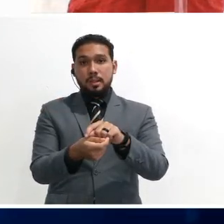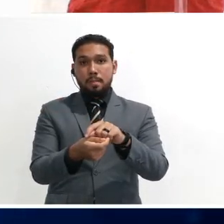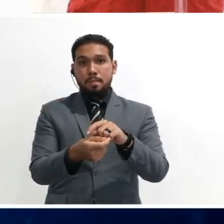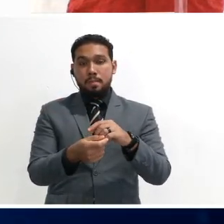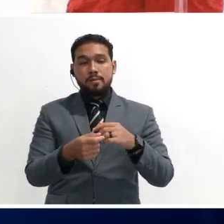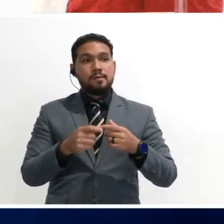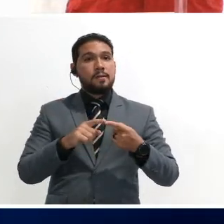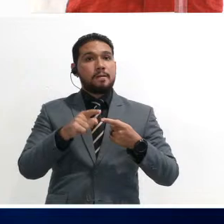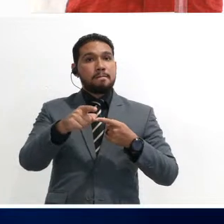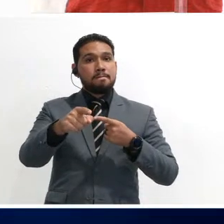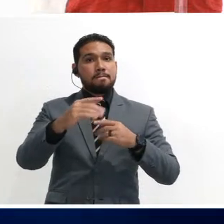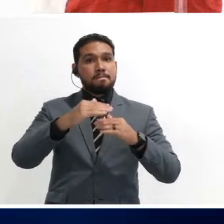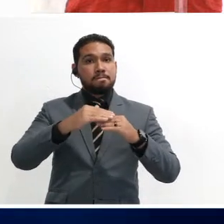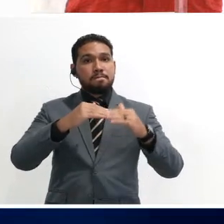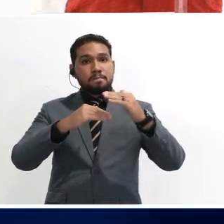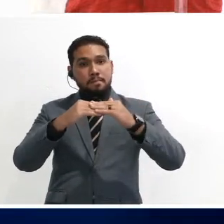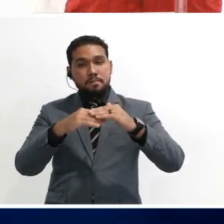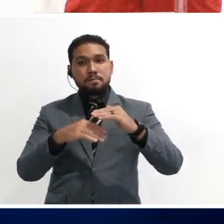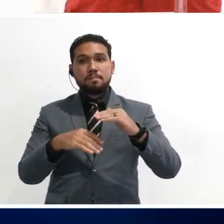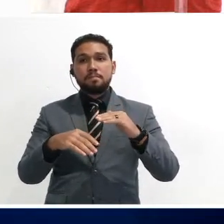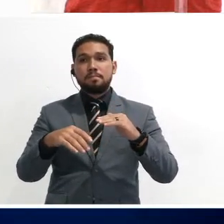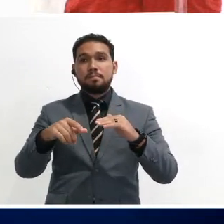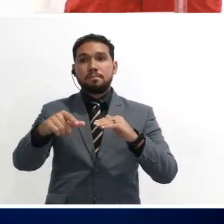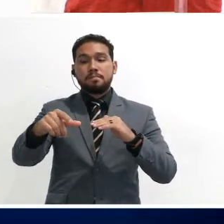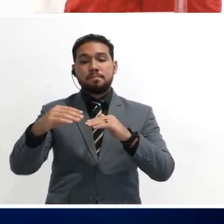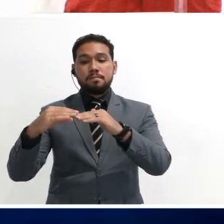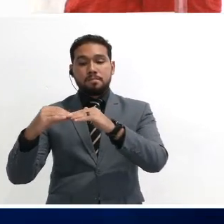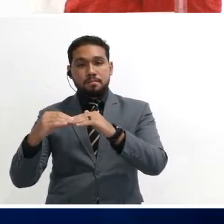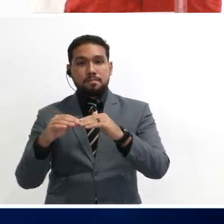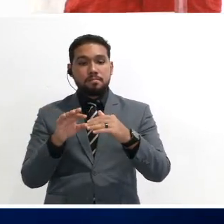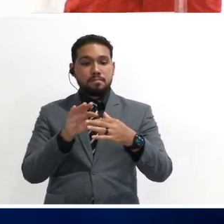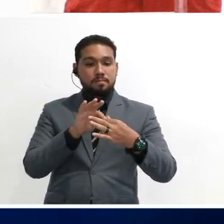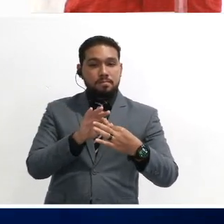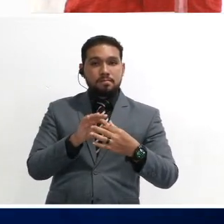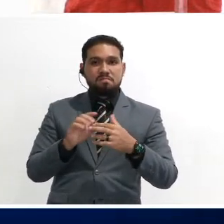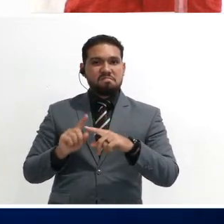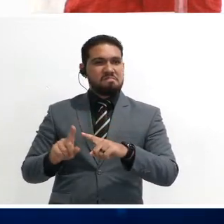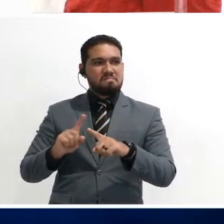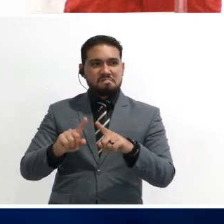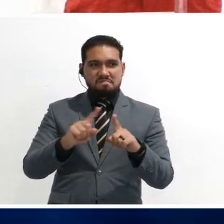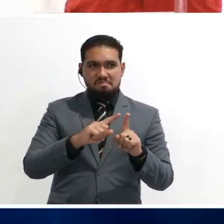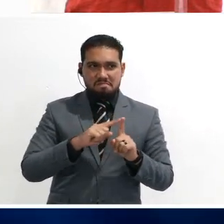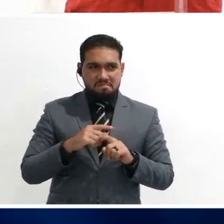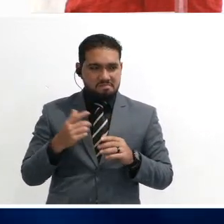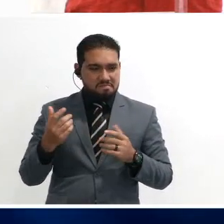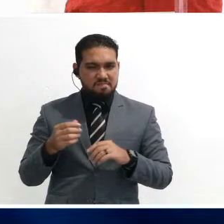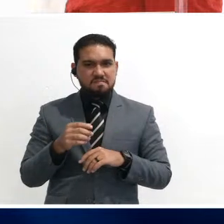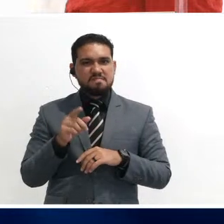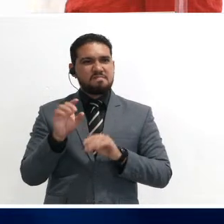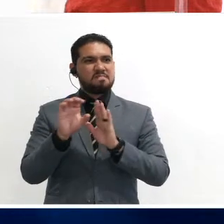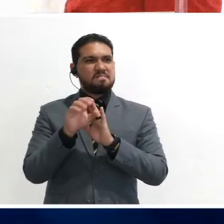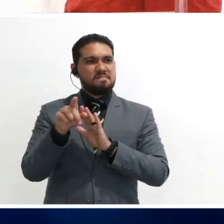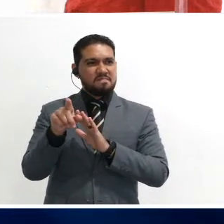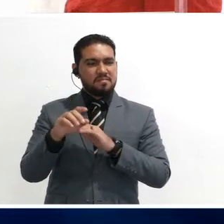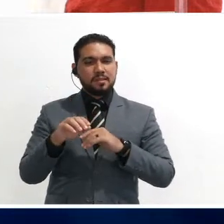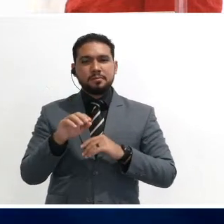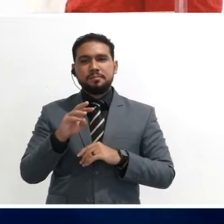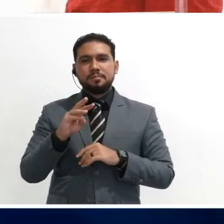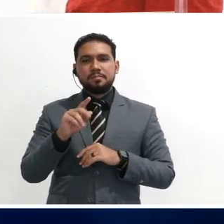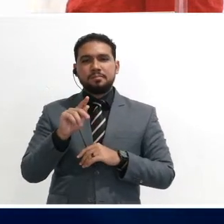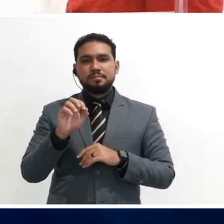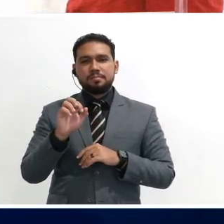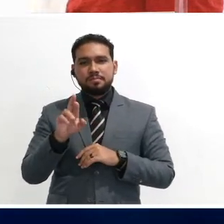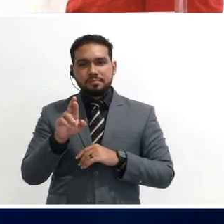devices that include the lower package being a fan-out wafer-level package. So if you recall, the